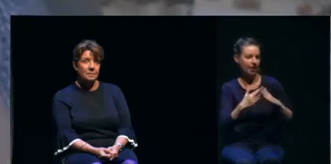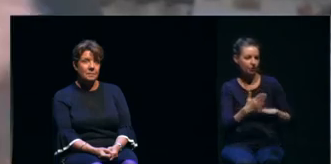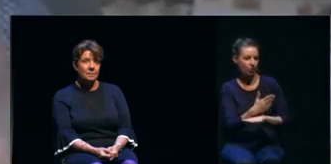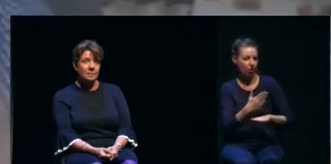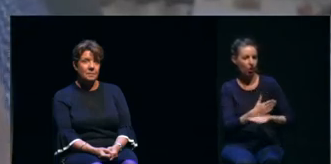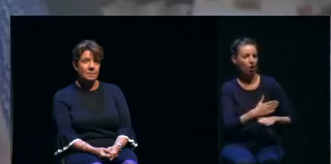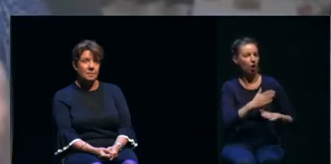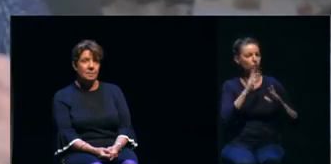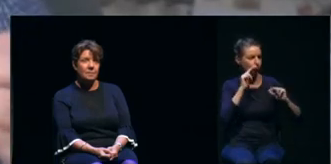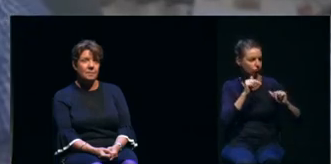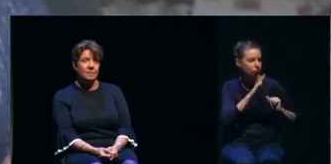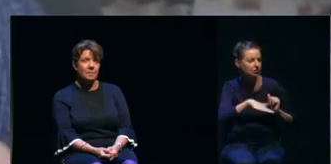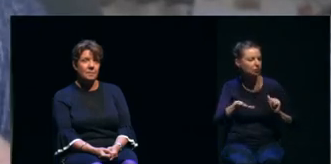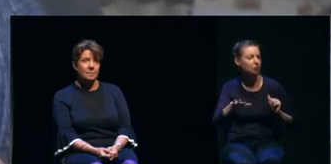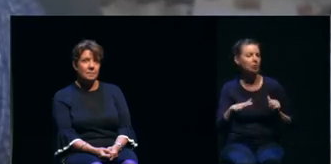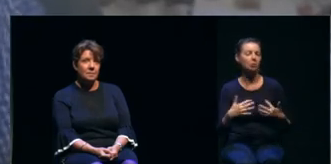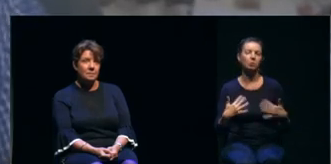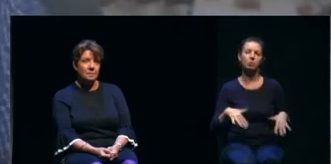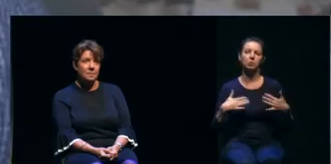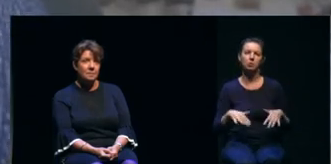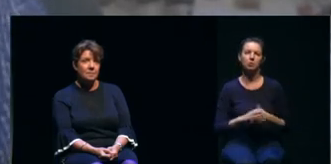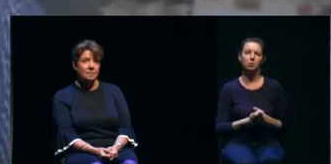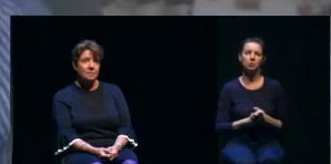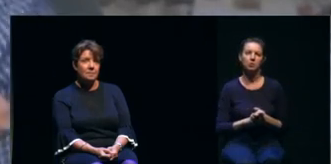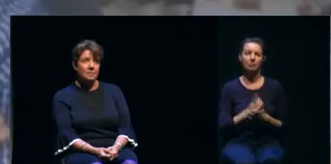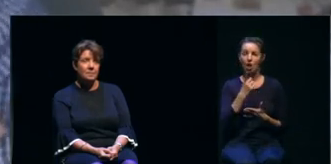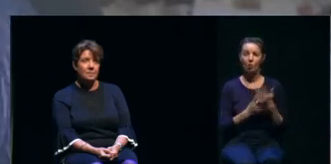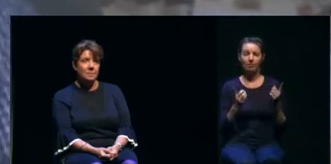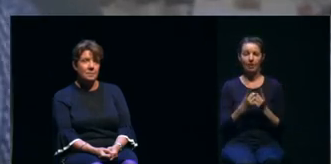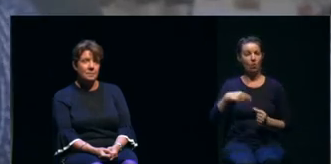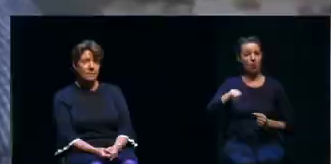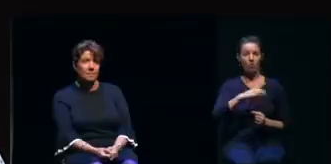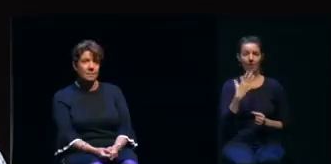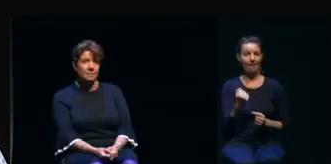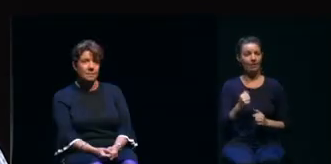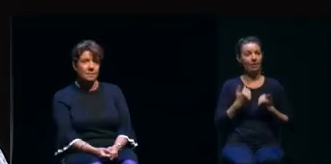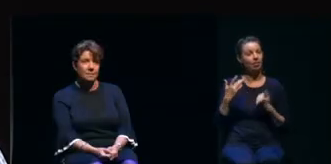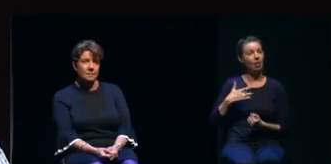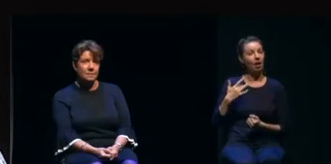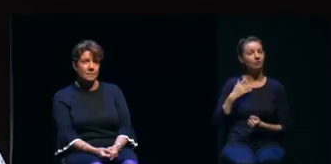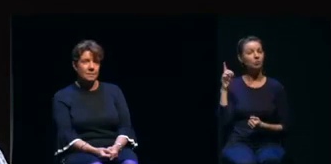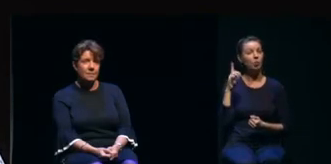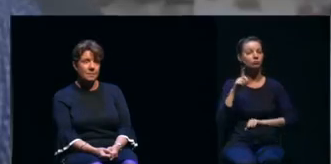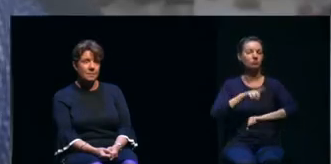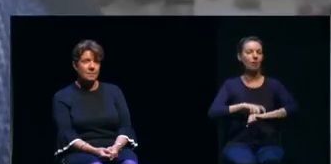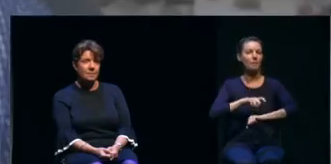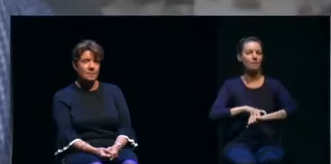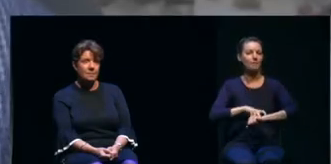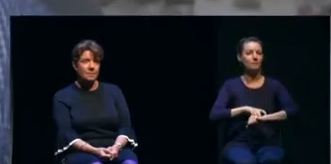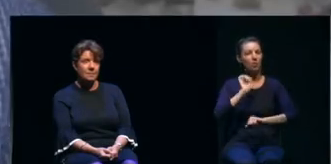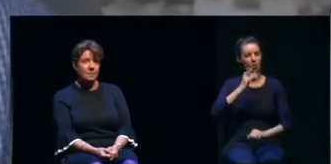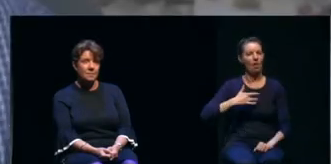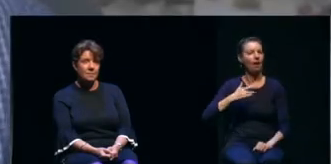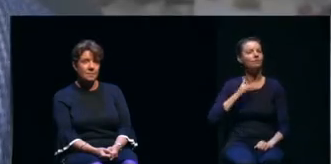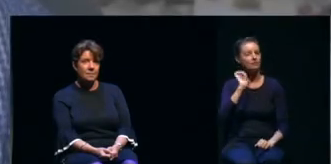And all that we have in our lives is our time. That's all we've got. That is your life. It's your time.